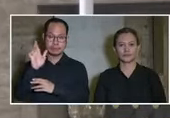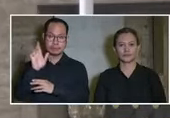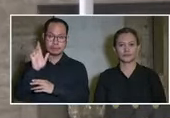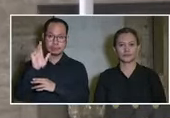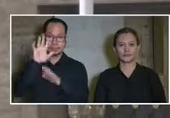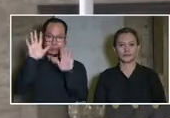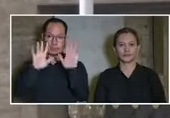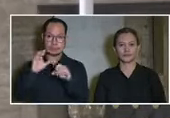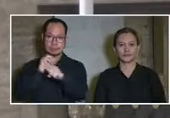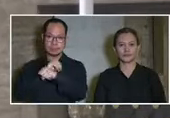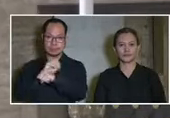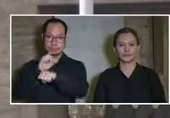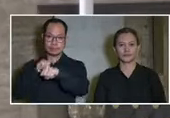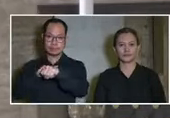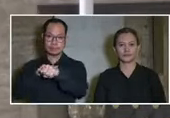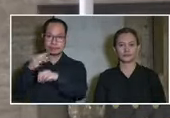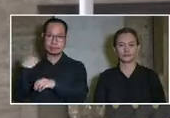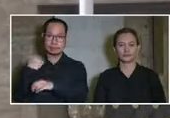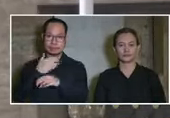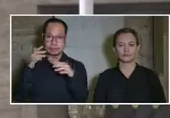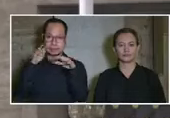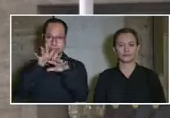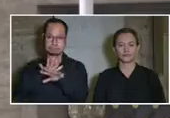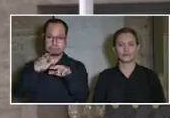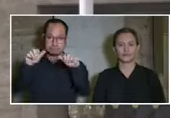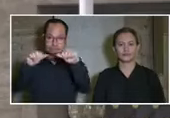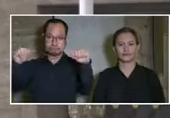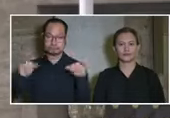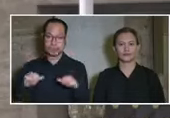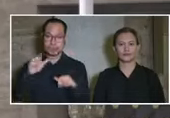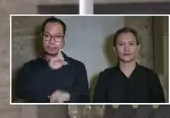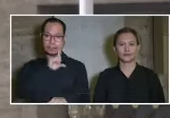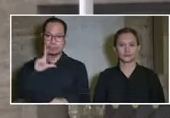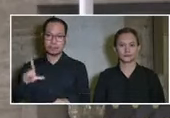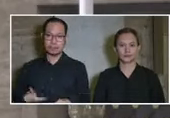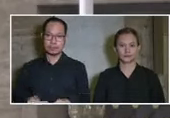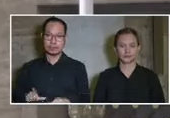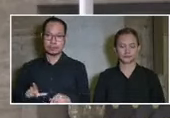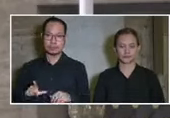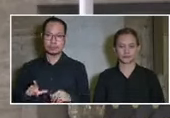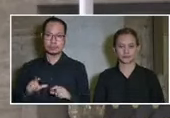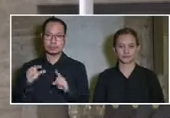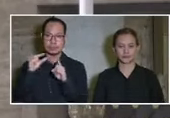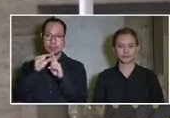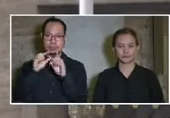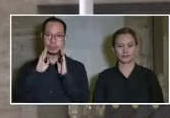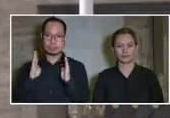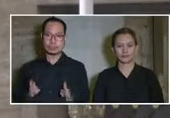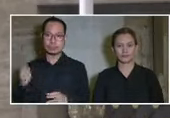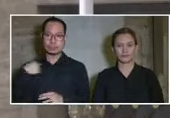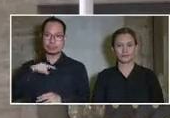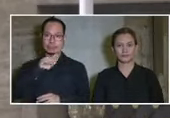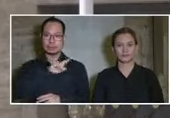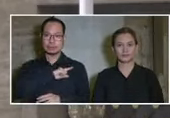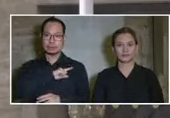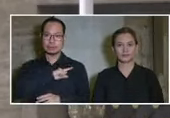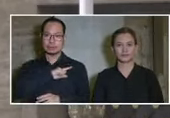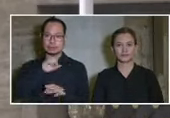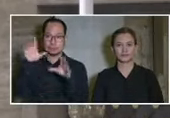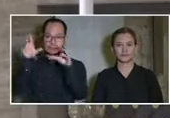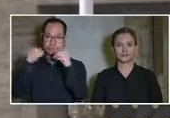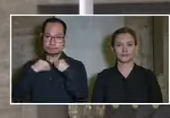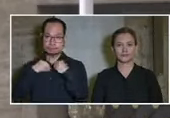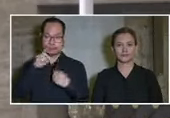Time, and as we gather around the table of the Lord's Word and Body, let us all the more acknowledge